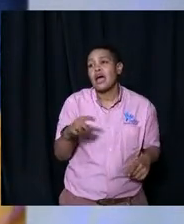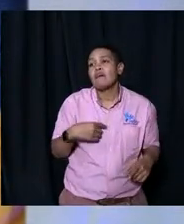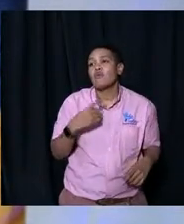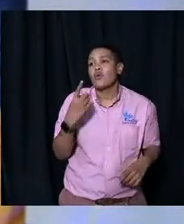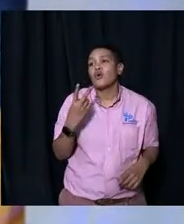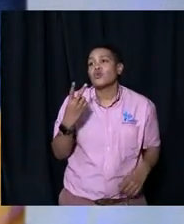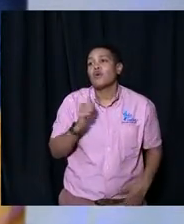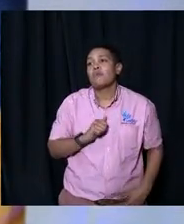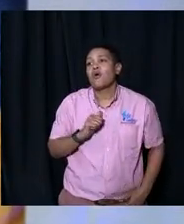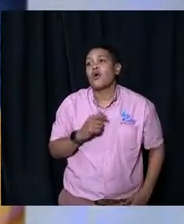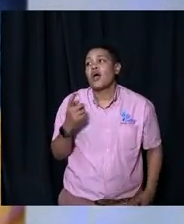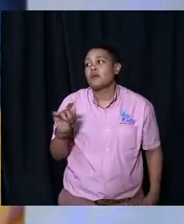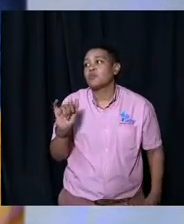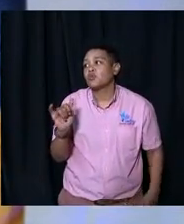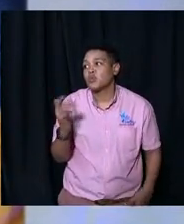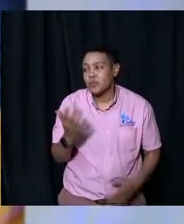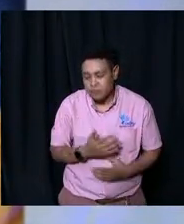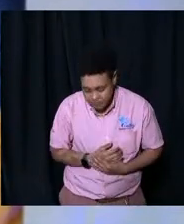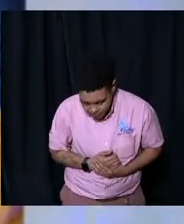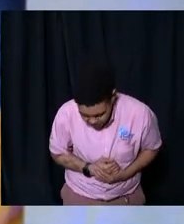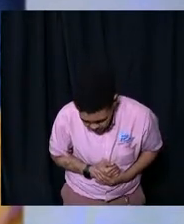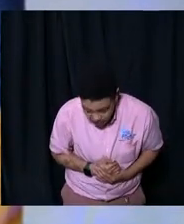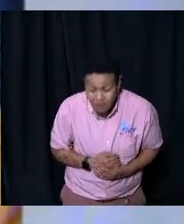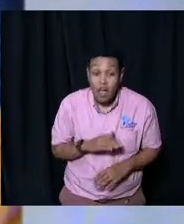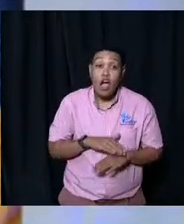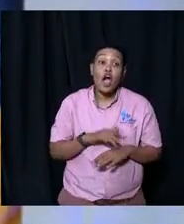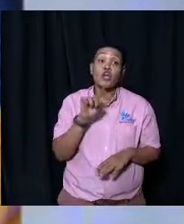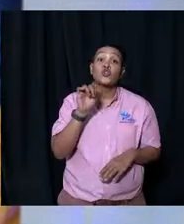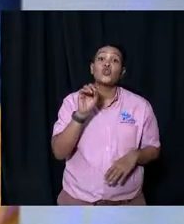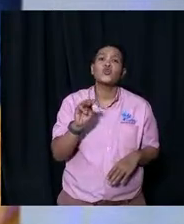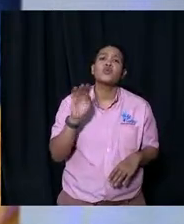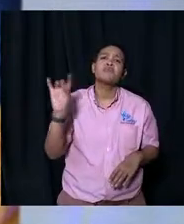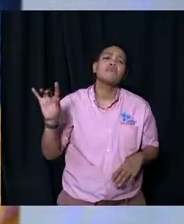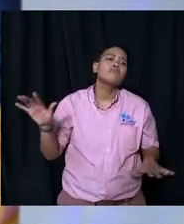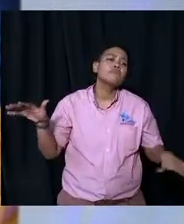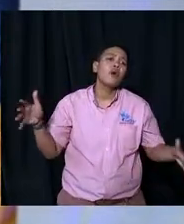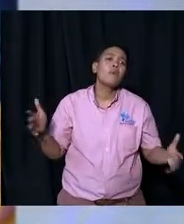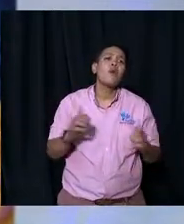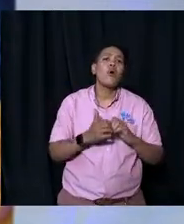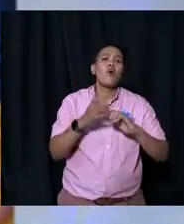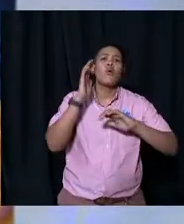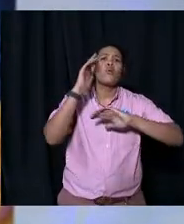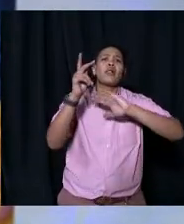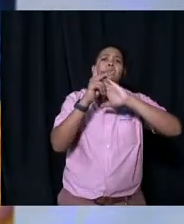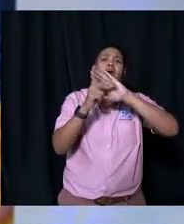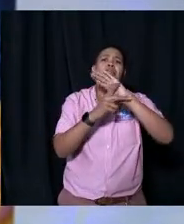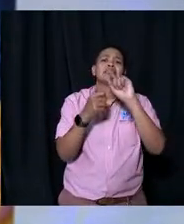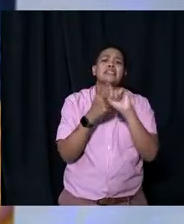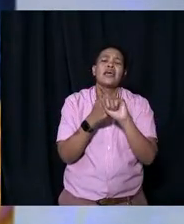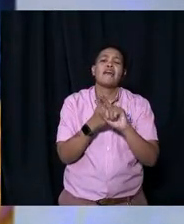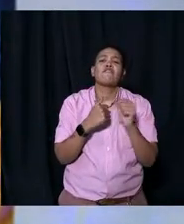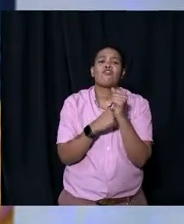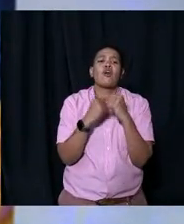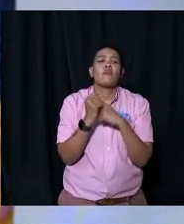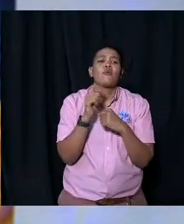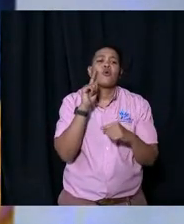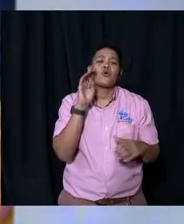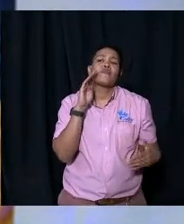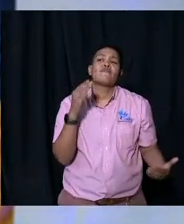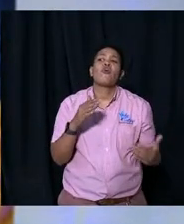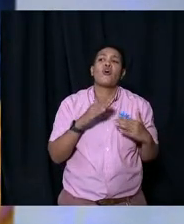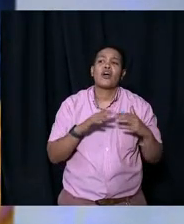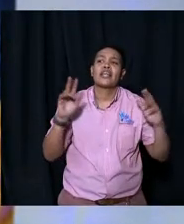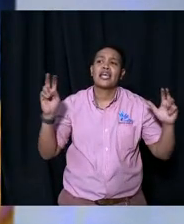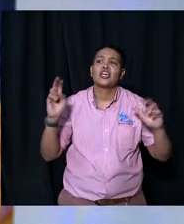one or two of my own as well. This one on Zoom. How will the policy framework address the issue